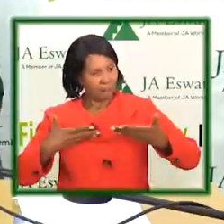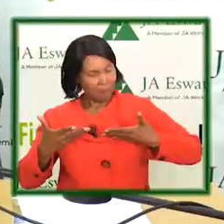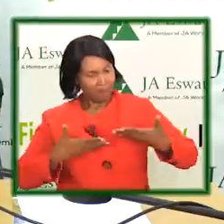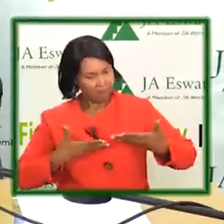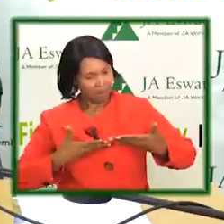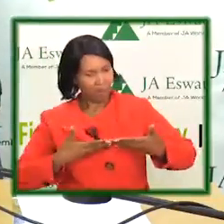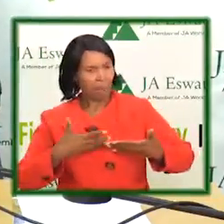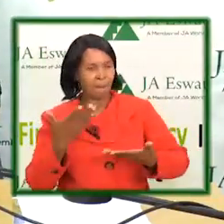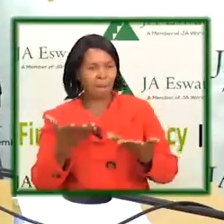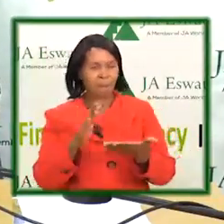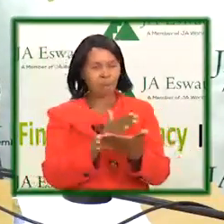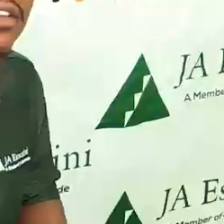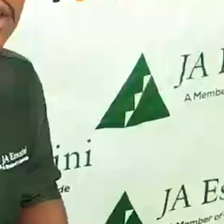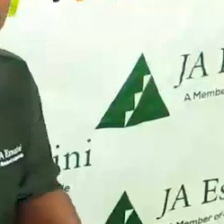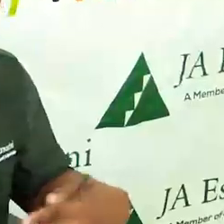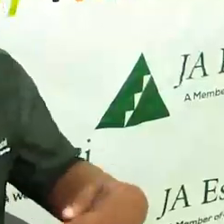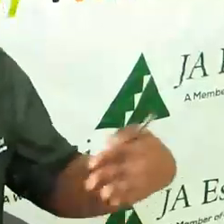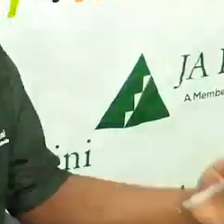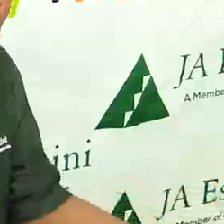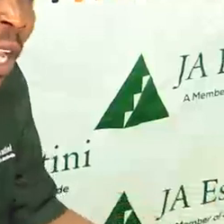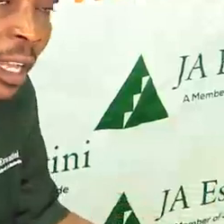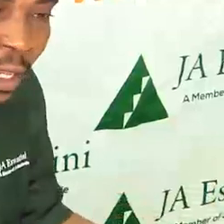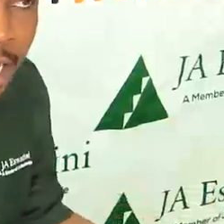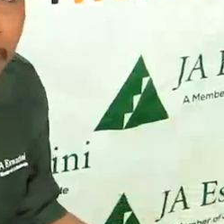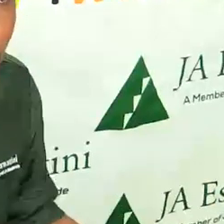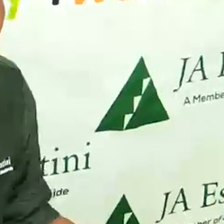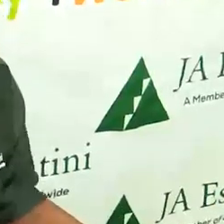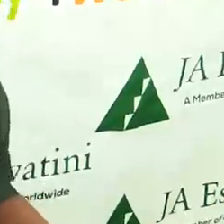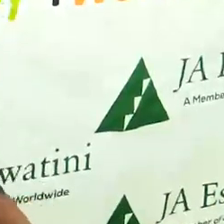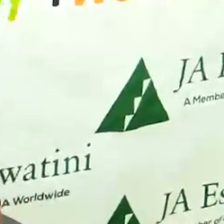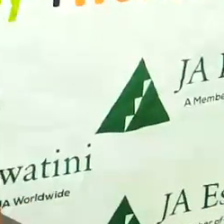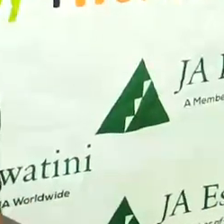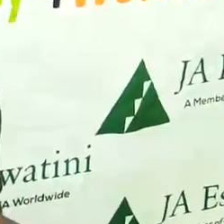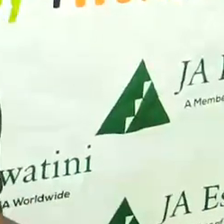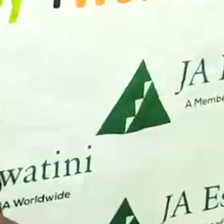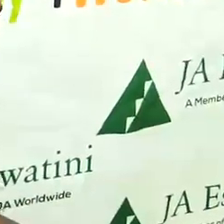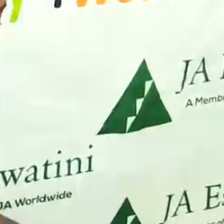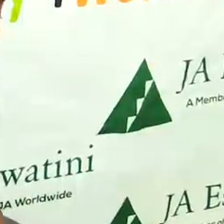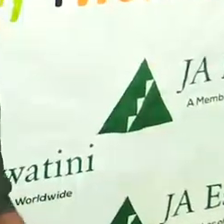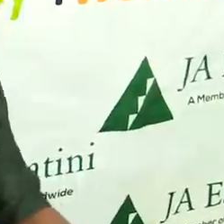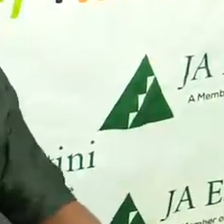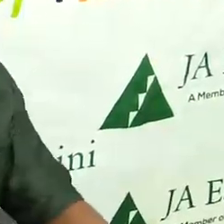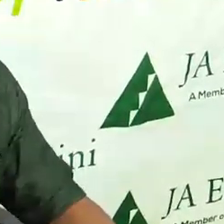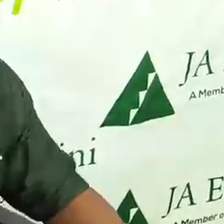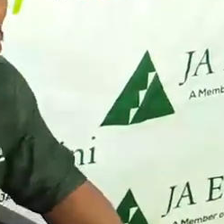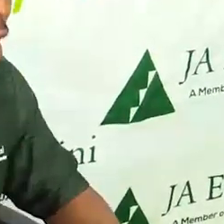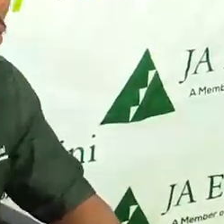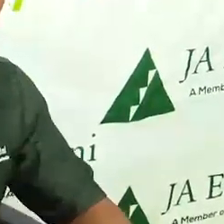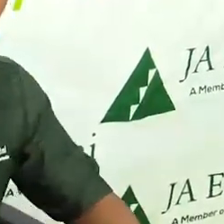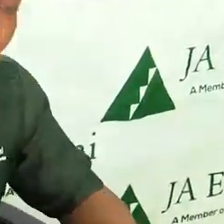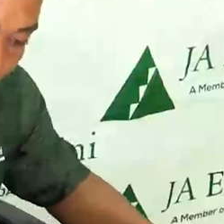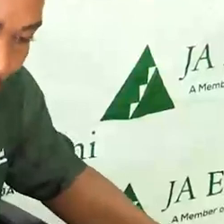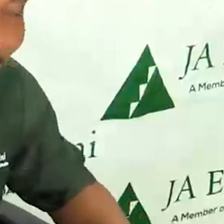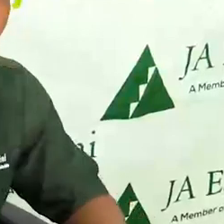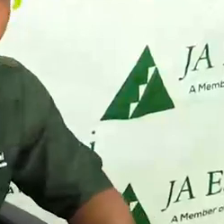of the shares, my voting power is much bigger than the others who have got less of the shares. But then for us to be able